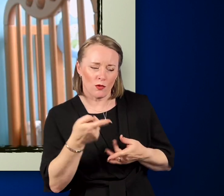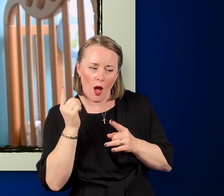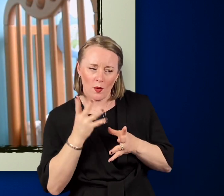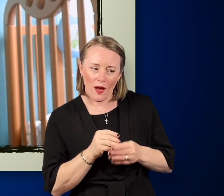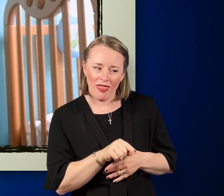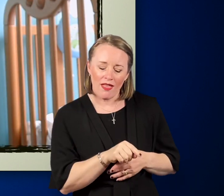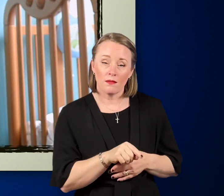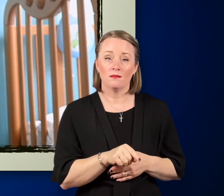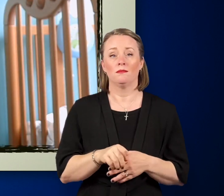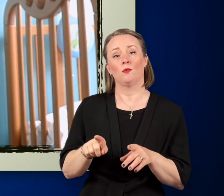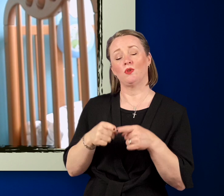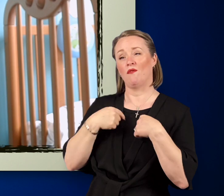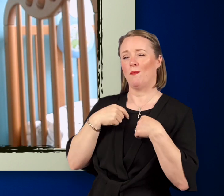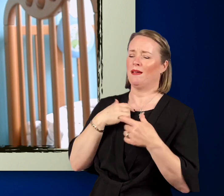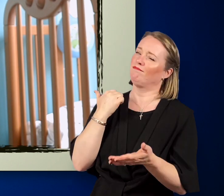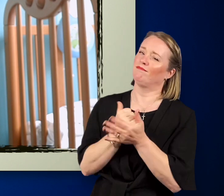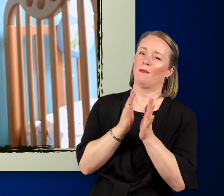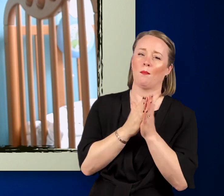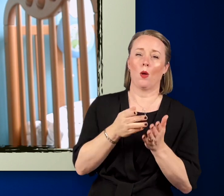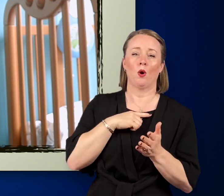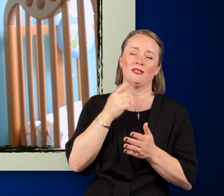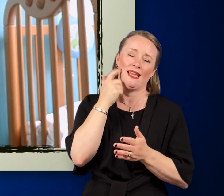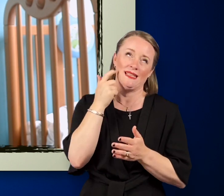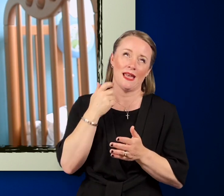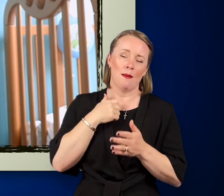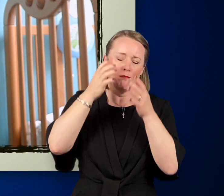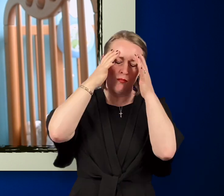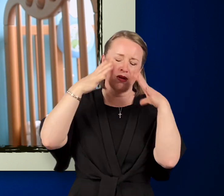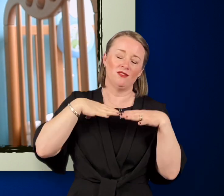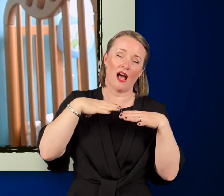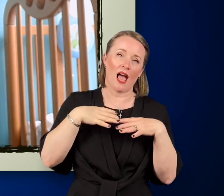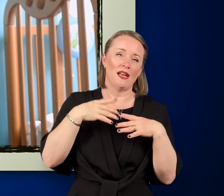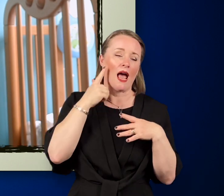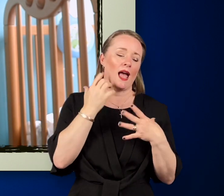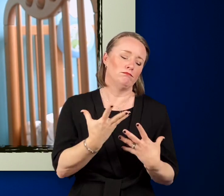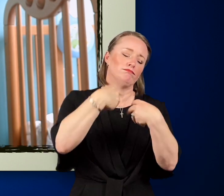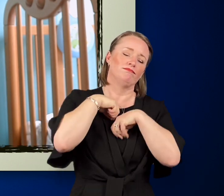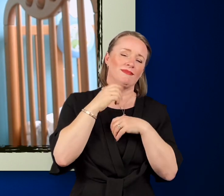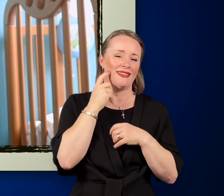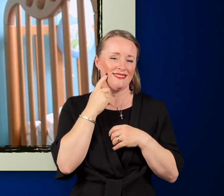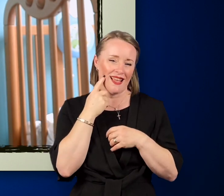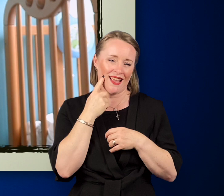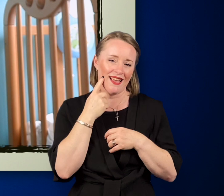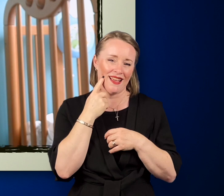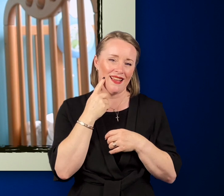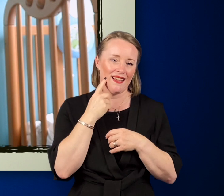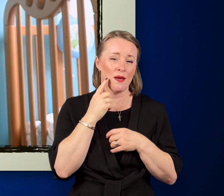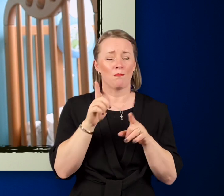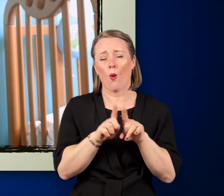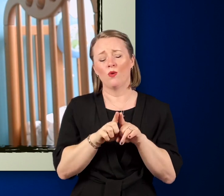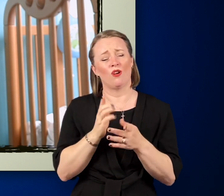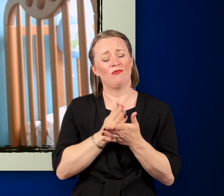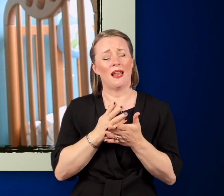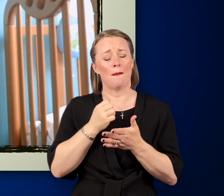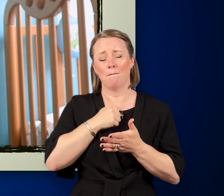me too. Not only is it easier for my tired brain to cope with a simple version of a Bible passage, but I think it really sums up my